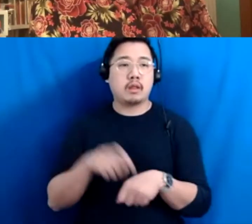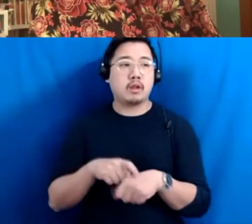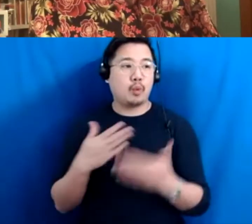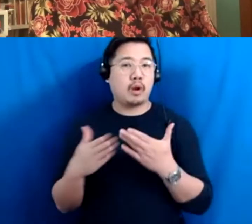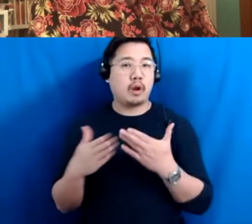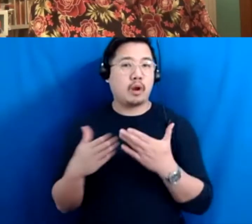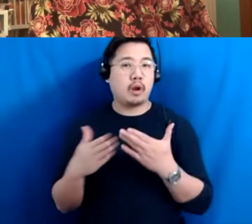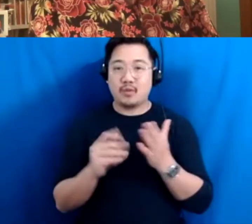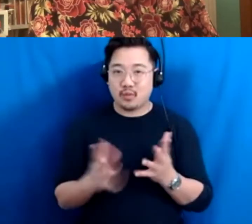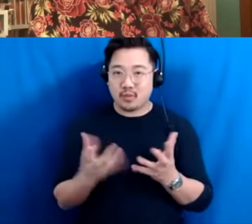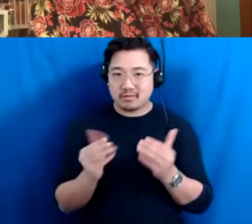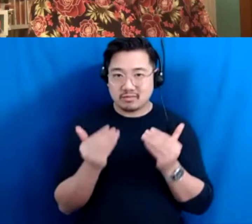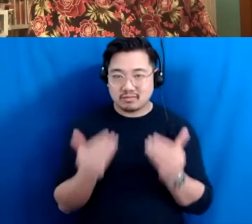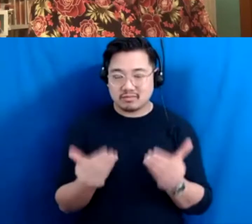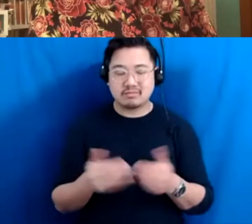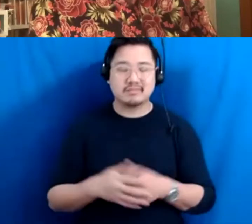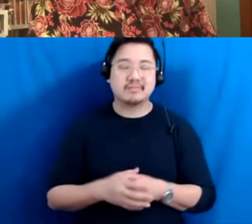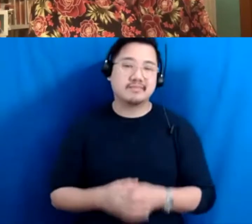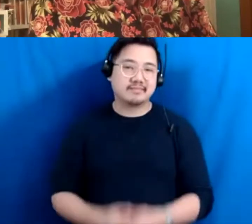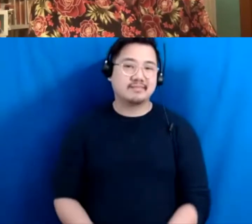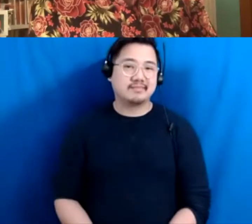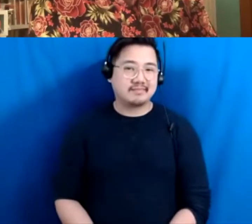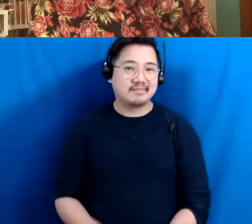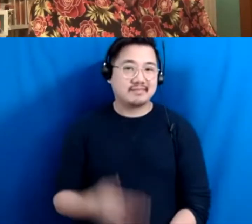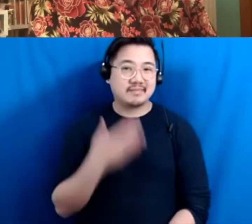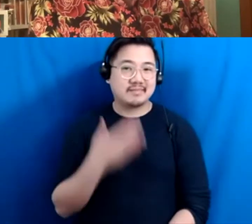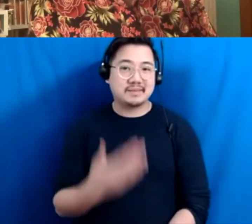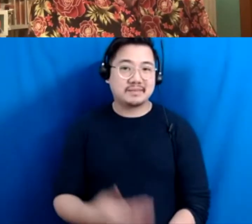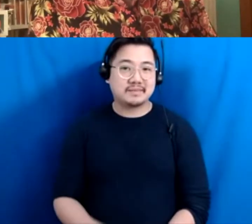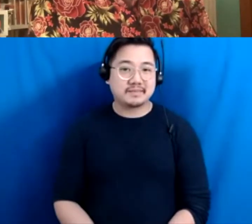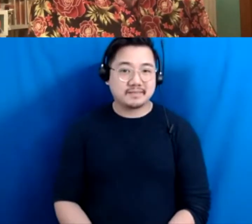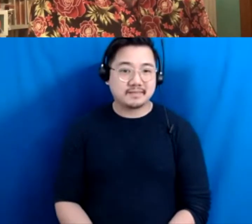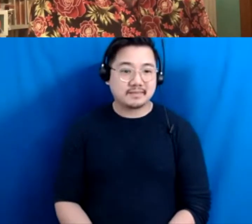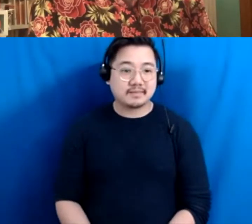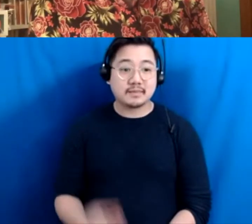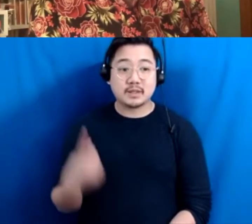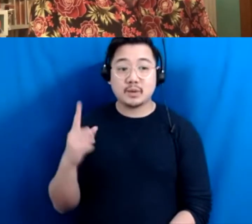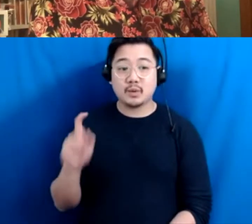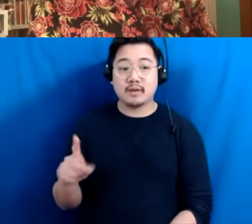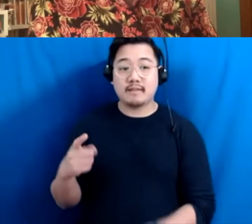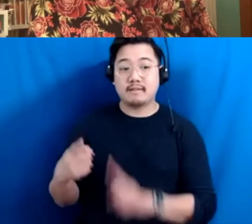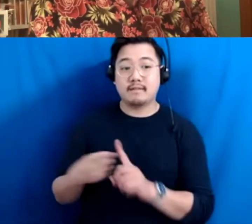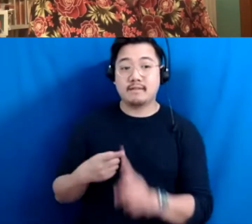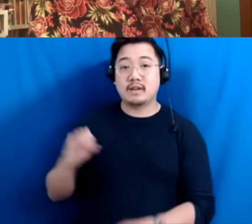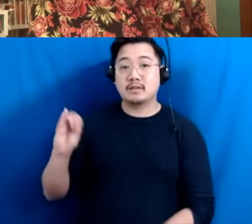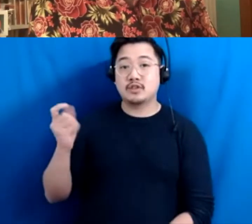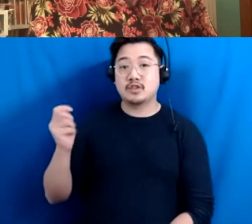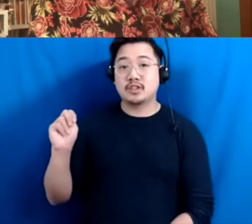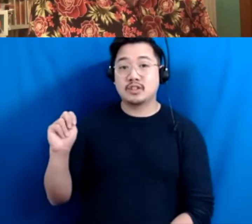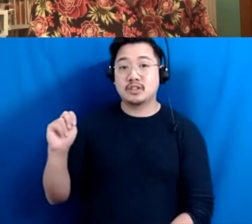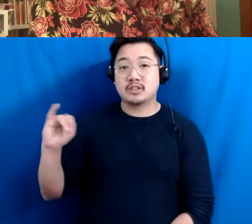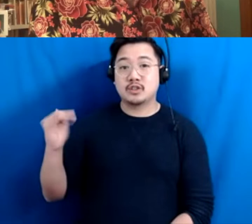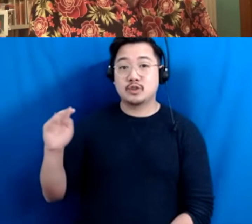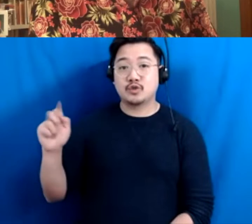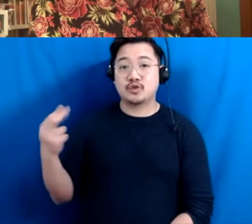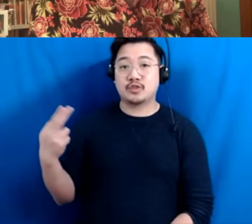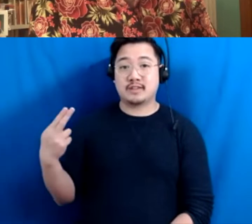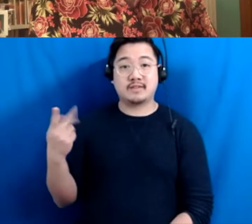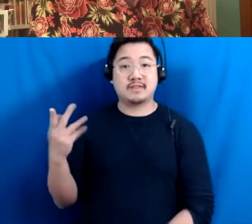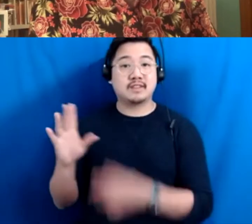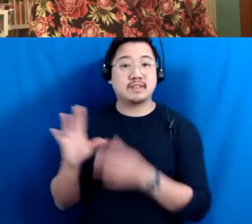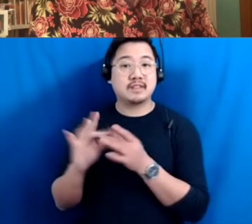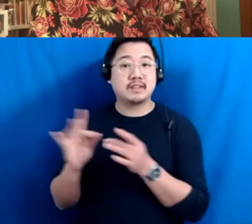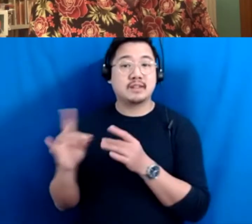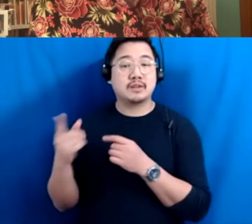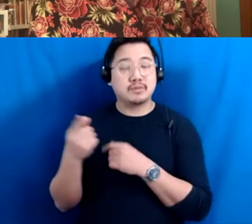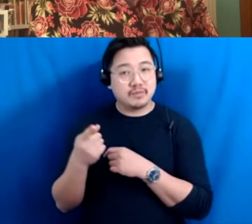Yeah, thank you. Um, so a question from Justin Joseph saying, since you spent such a long time